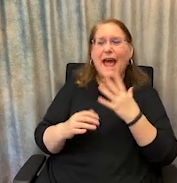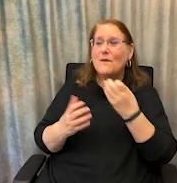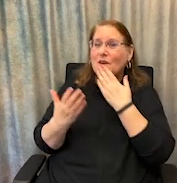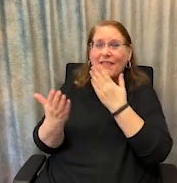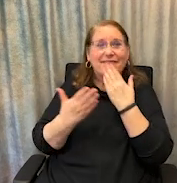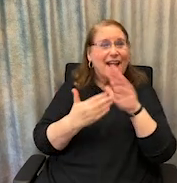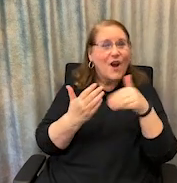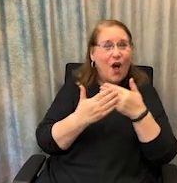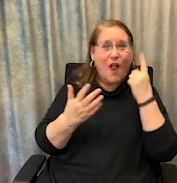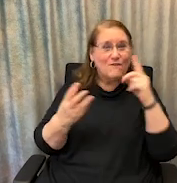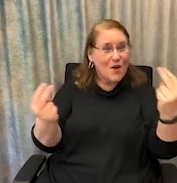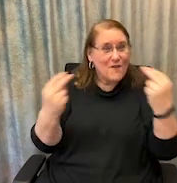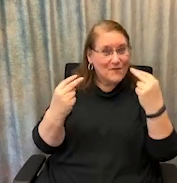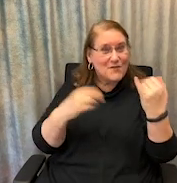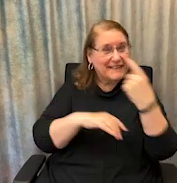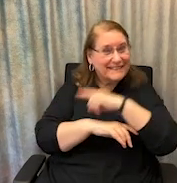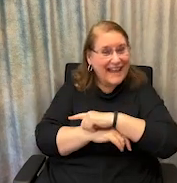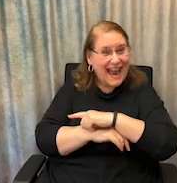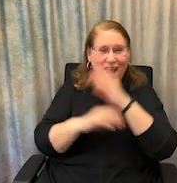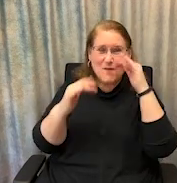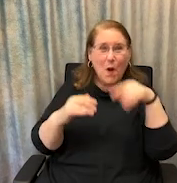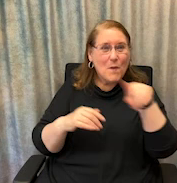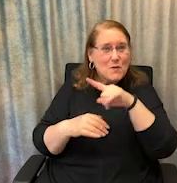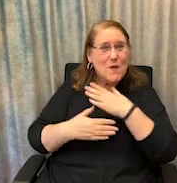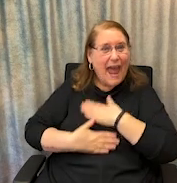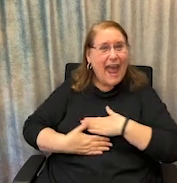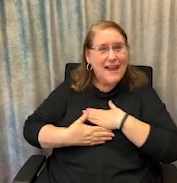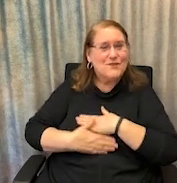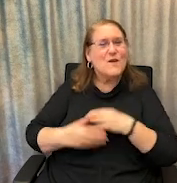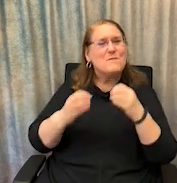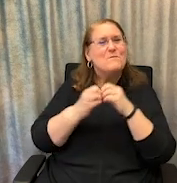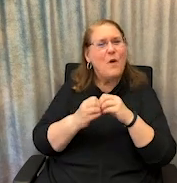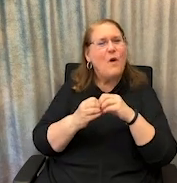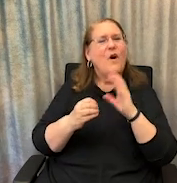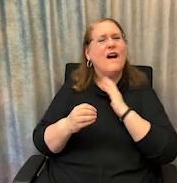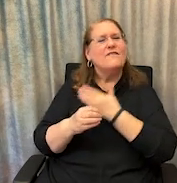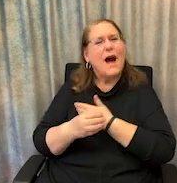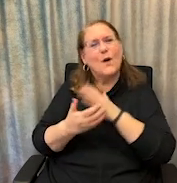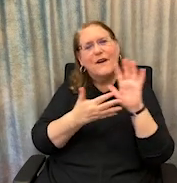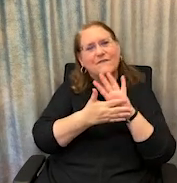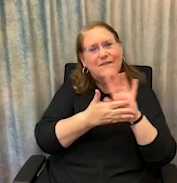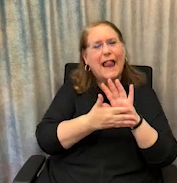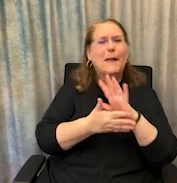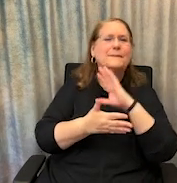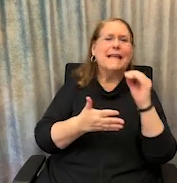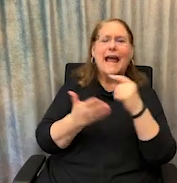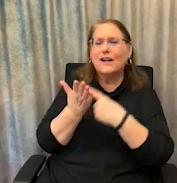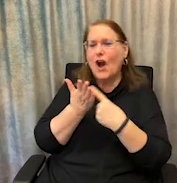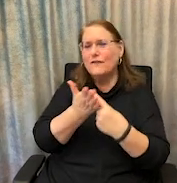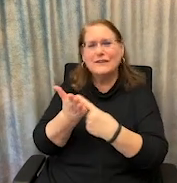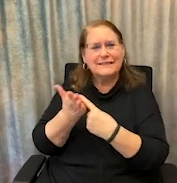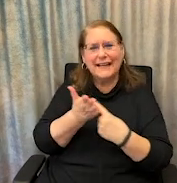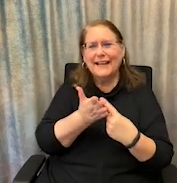thank everyone for tuning in today. We hope you enjoy more of our films and